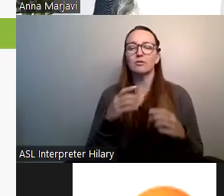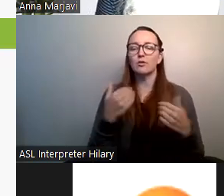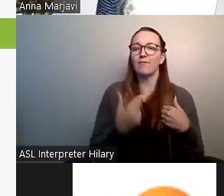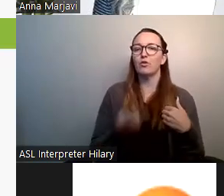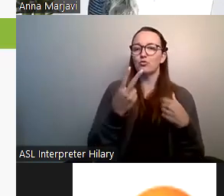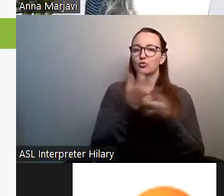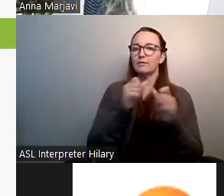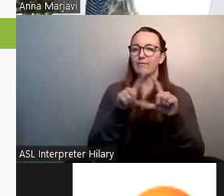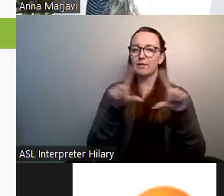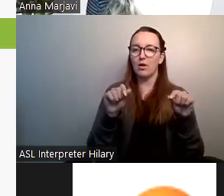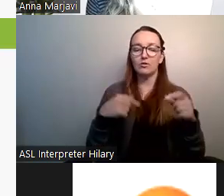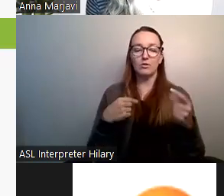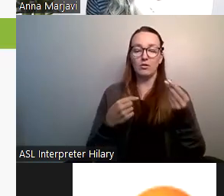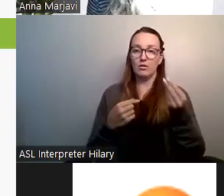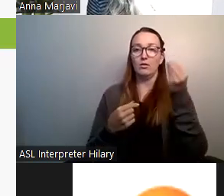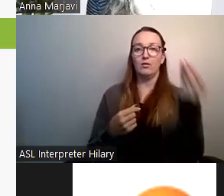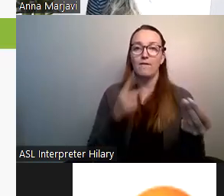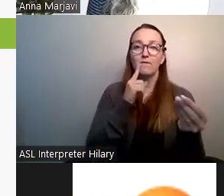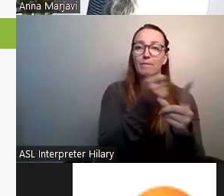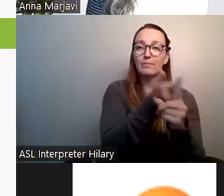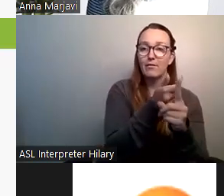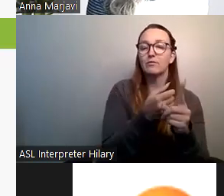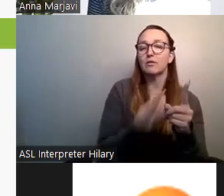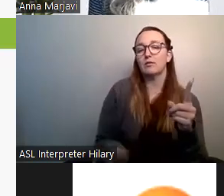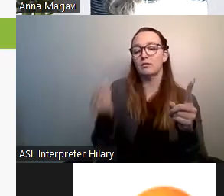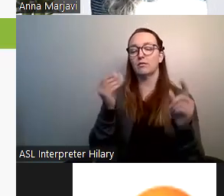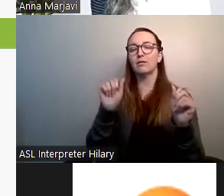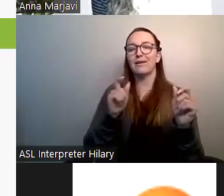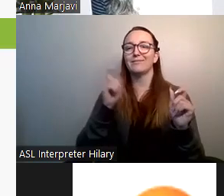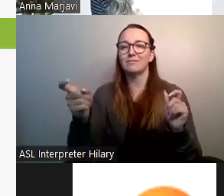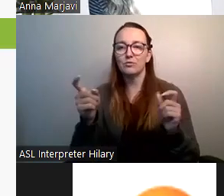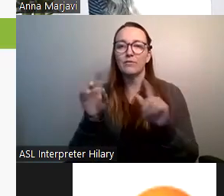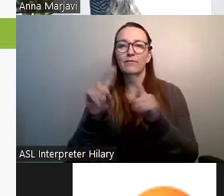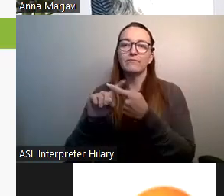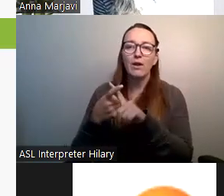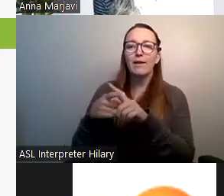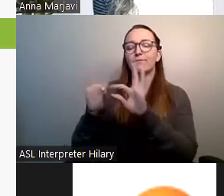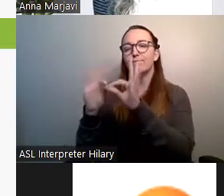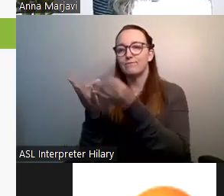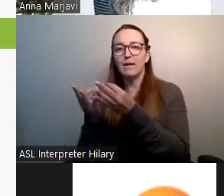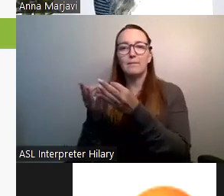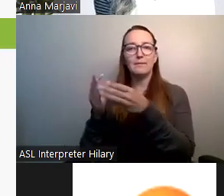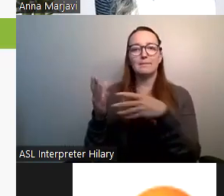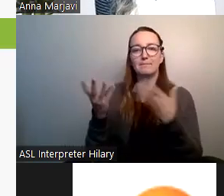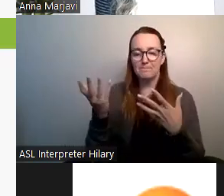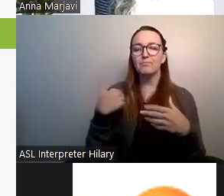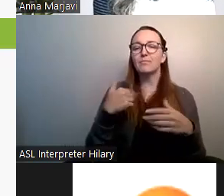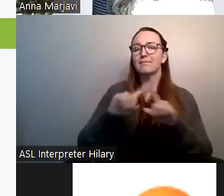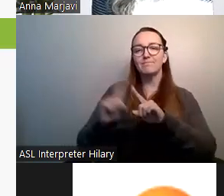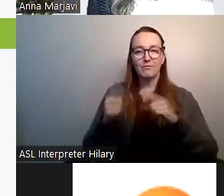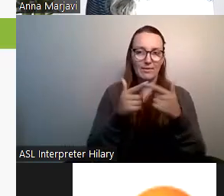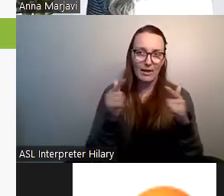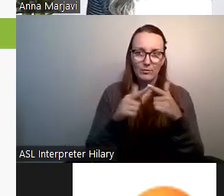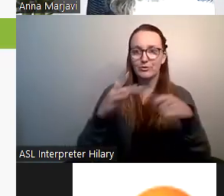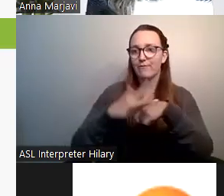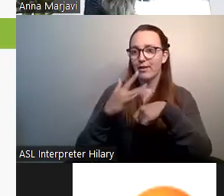them. One is for them to take for themselves, and one is for them to share with a friend or family member. And we have them in different